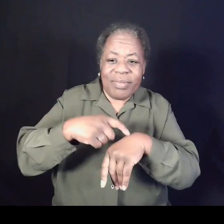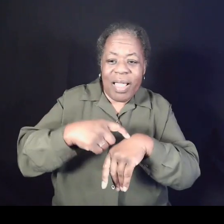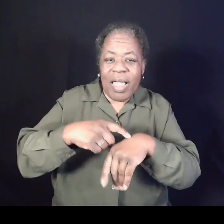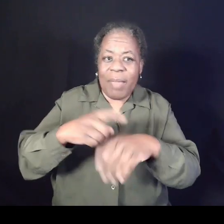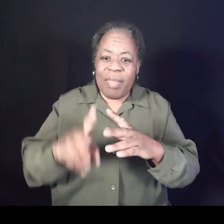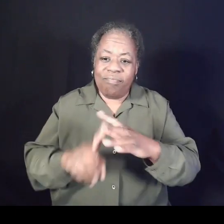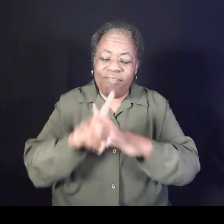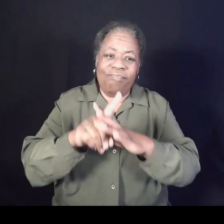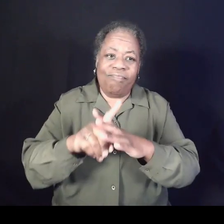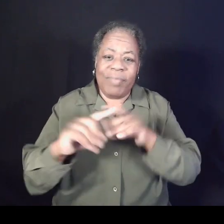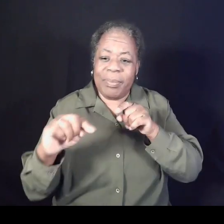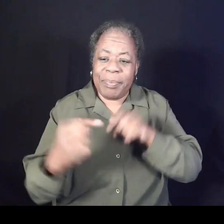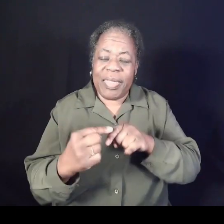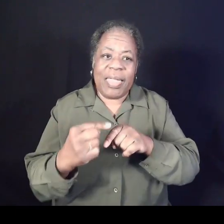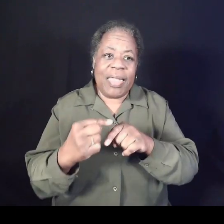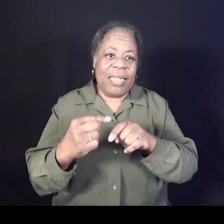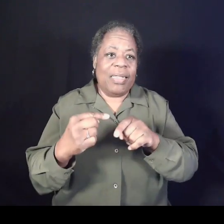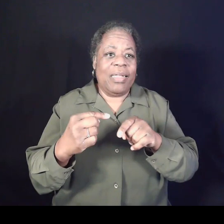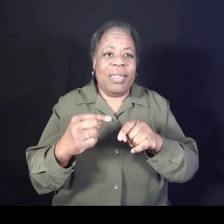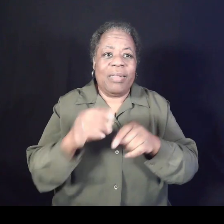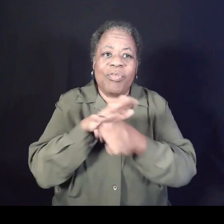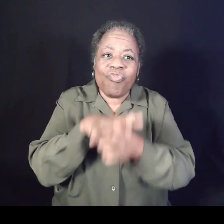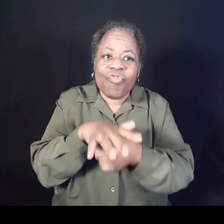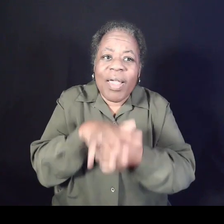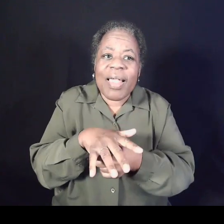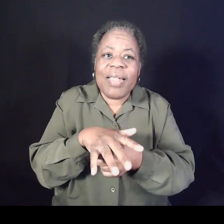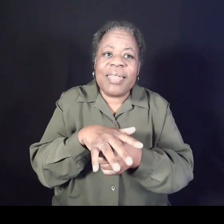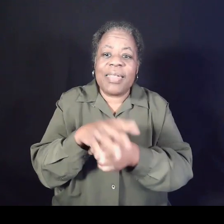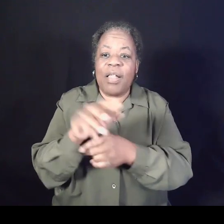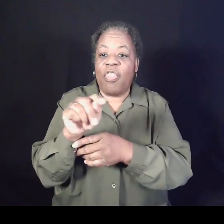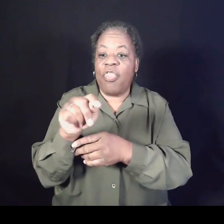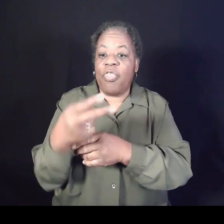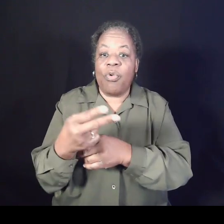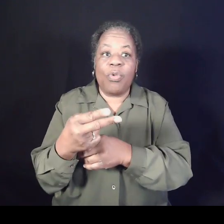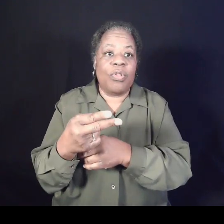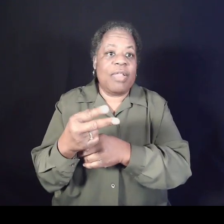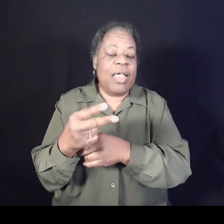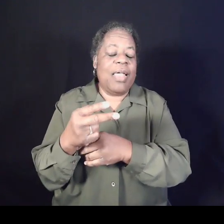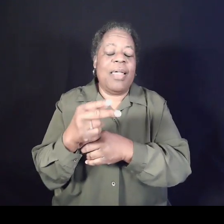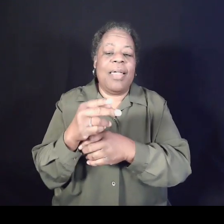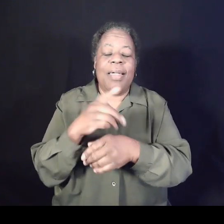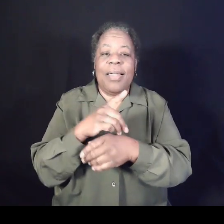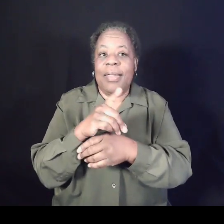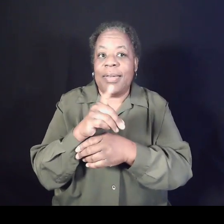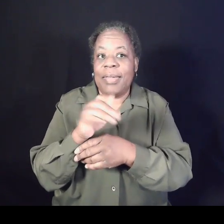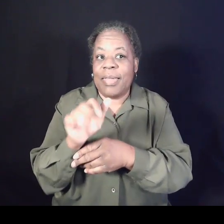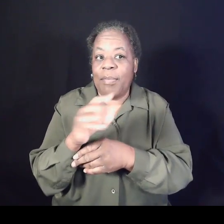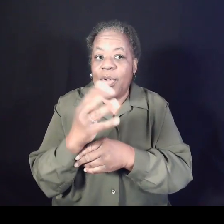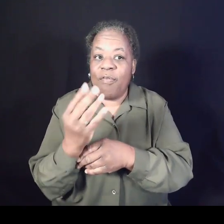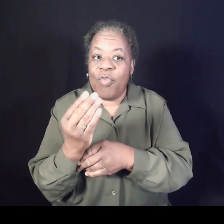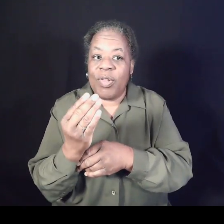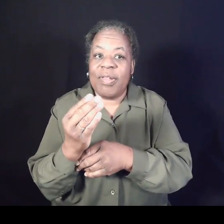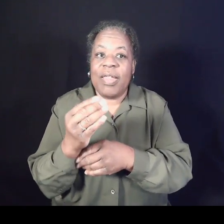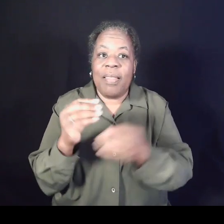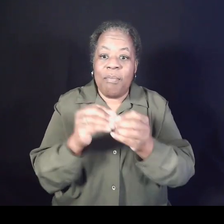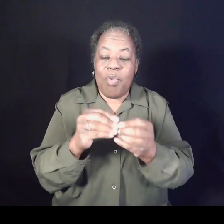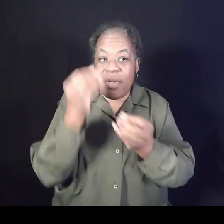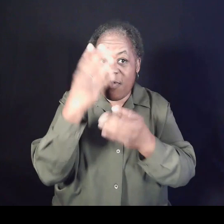stress. So this service will be on Thursday, December 14th from 7 to 8 p.m. Eastern Time. And you can